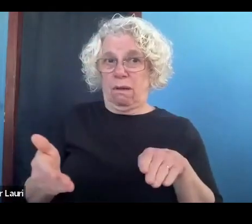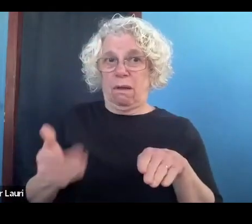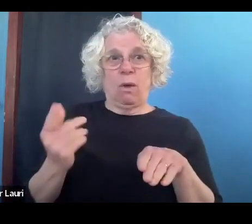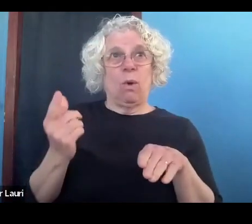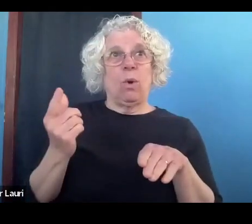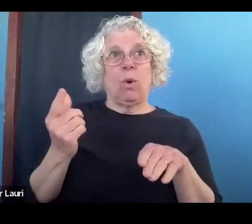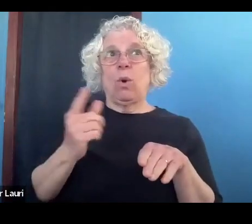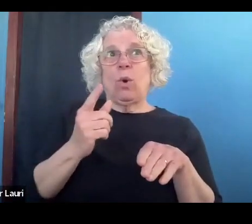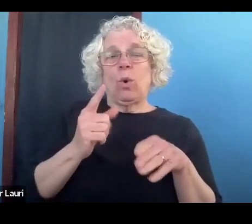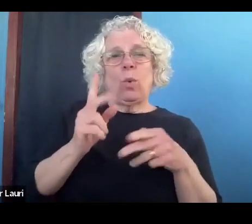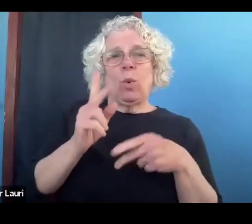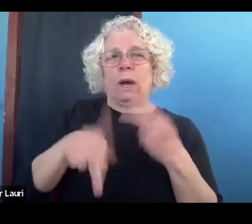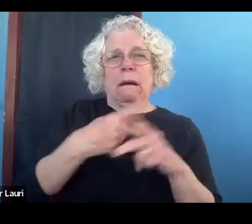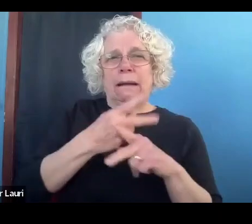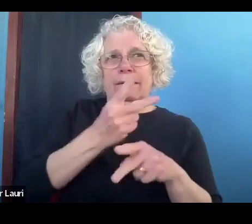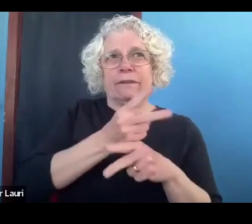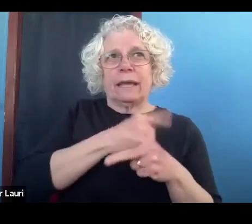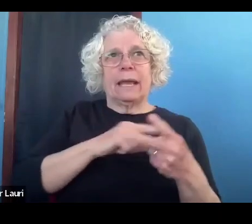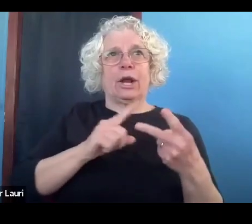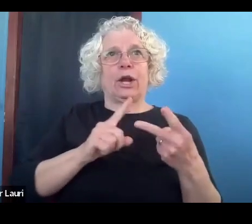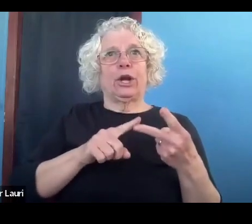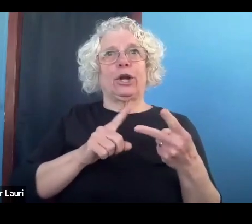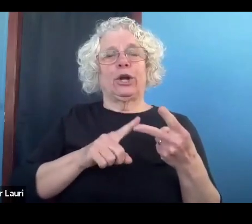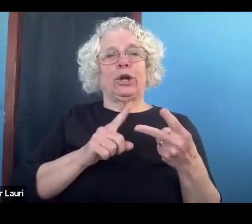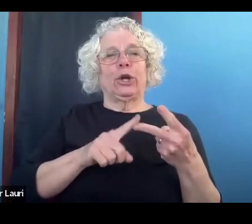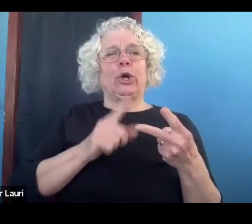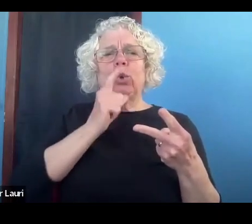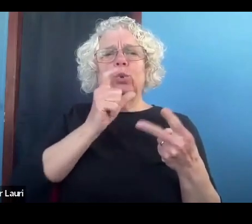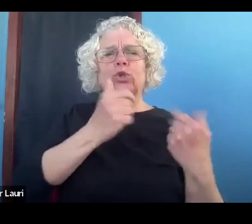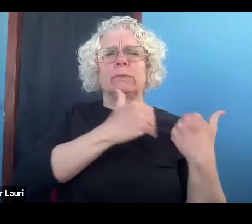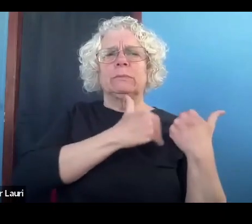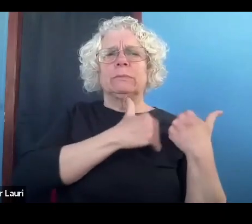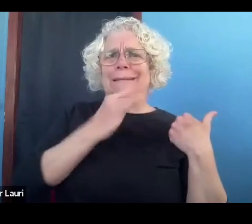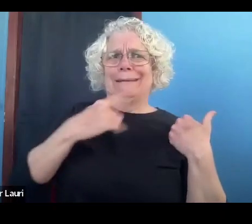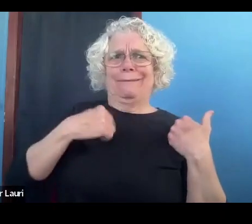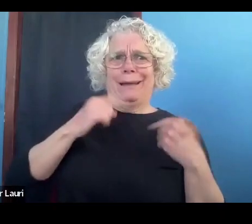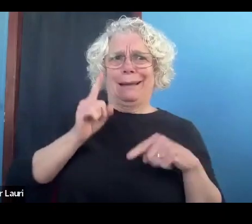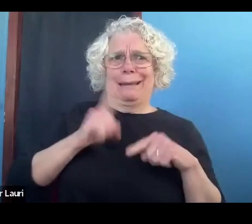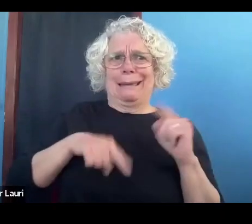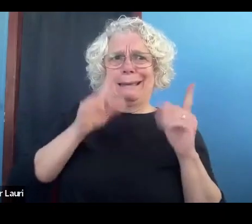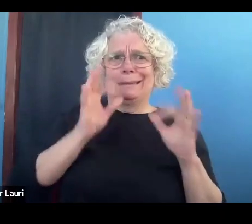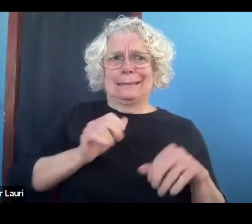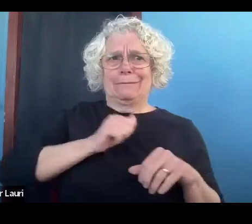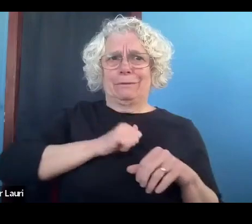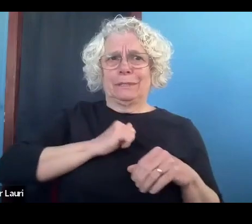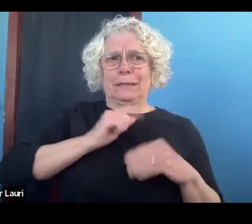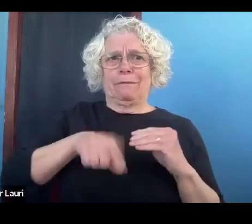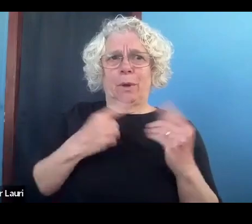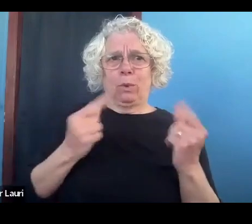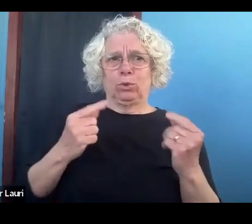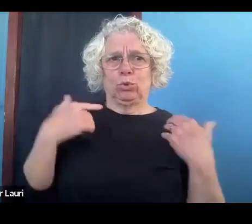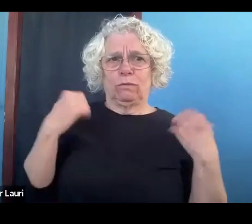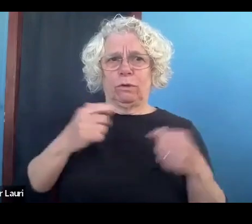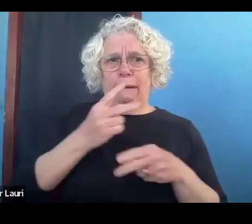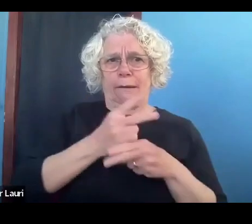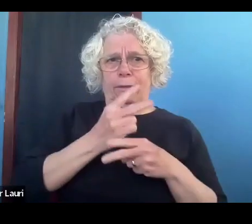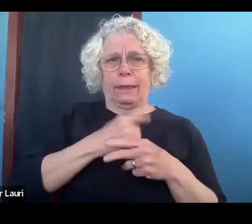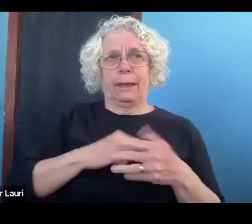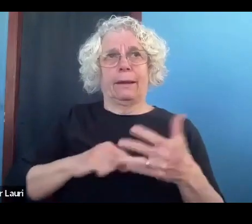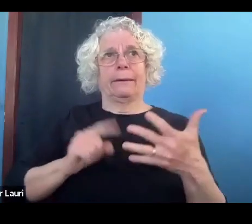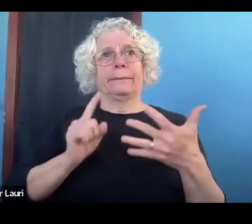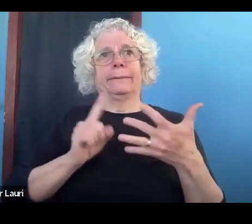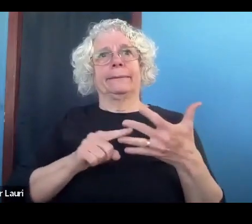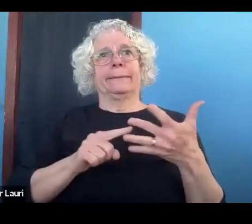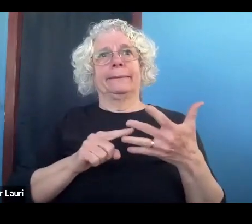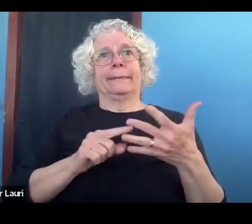want responsible to make my healthcare and financial decisions when I am no longer able to make them? How do I feel about life